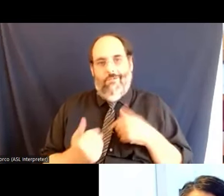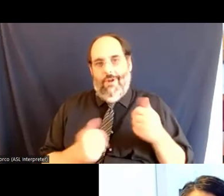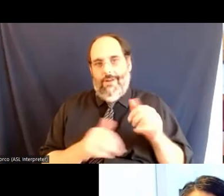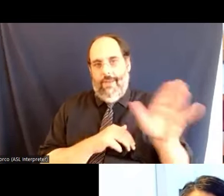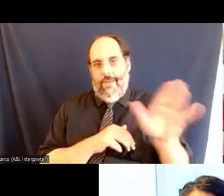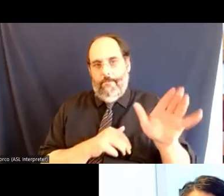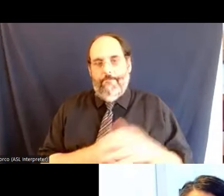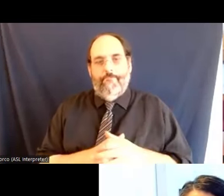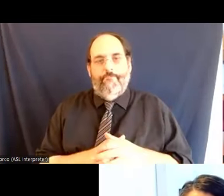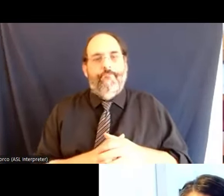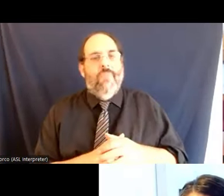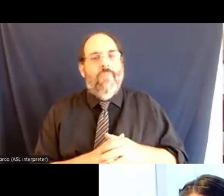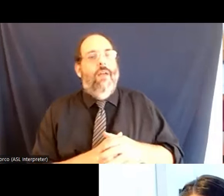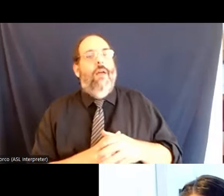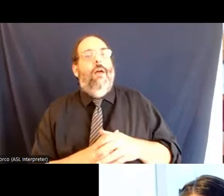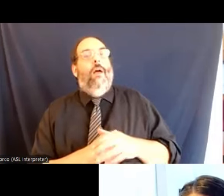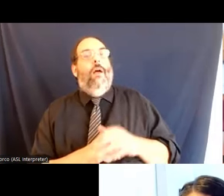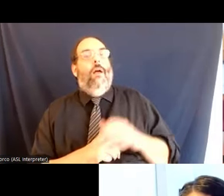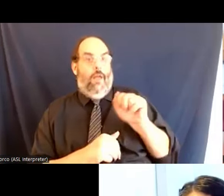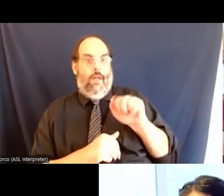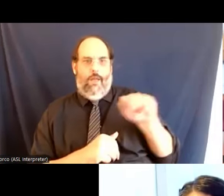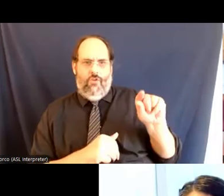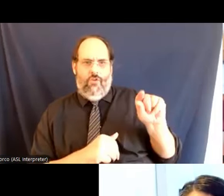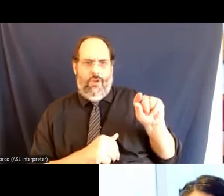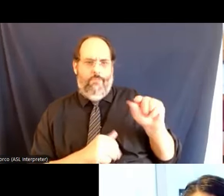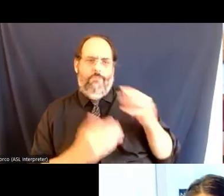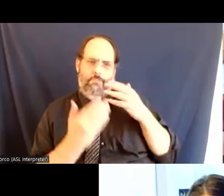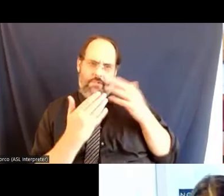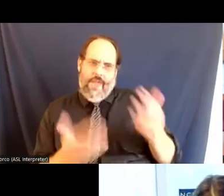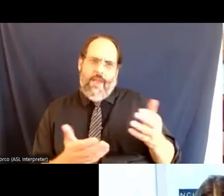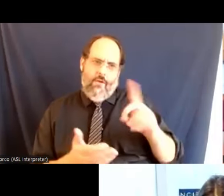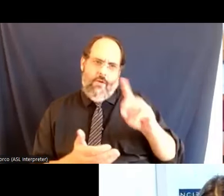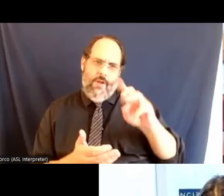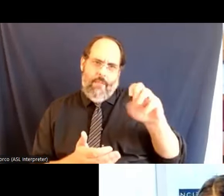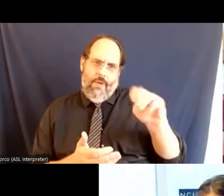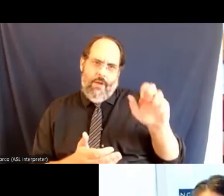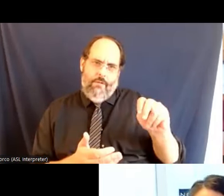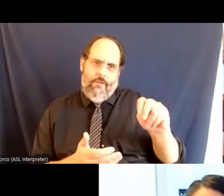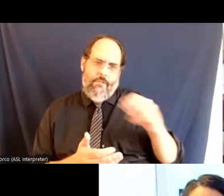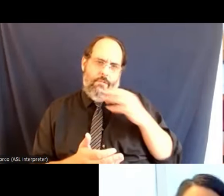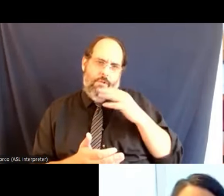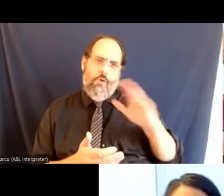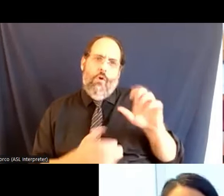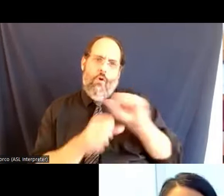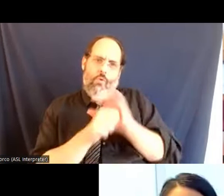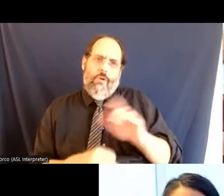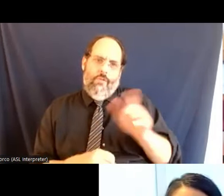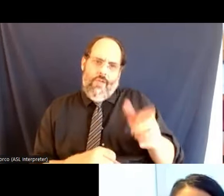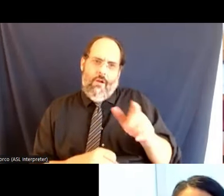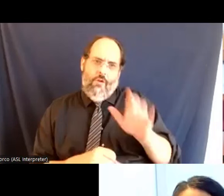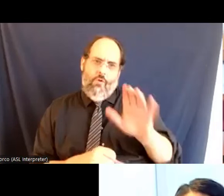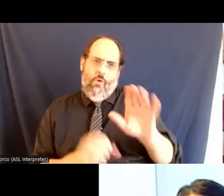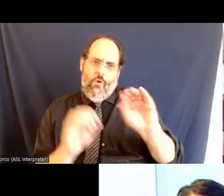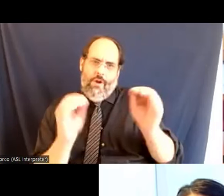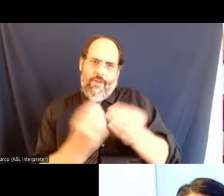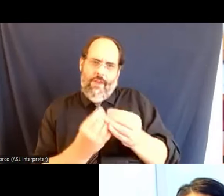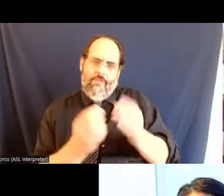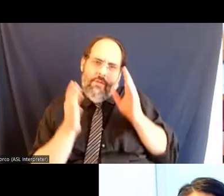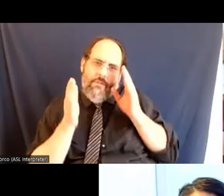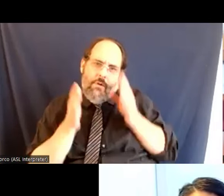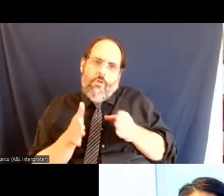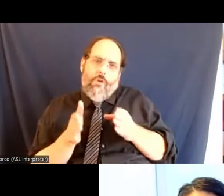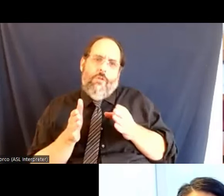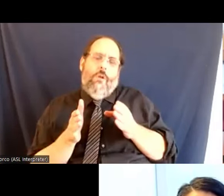Yeah, I want to thank you and your colleagues at the Lawyers Committee for centering the